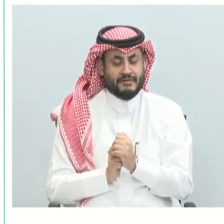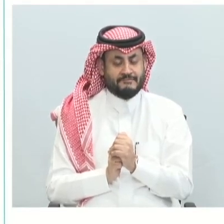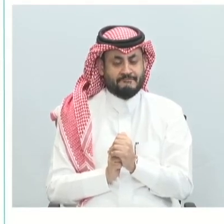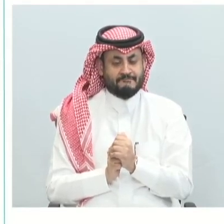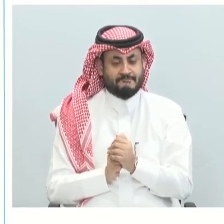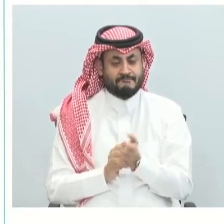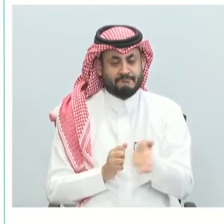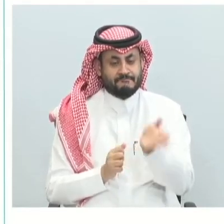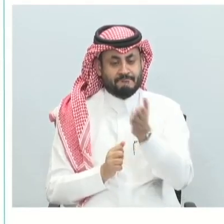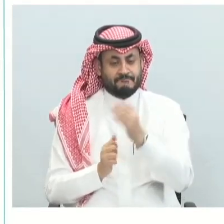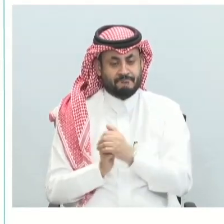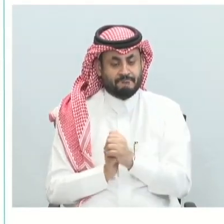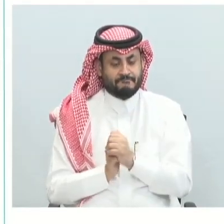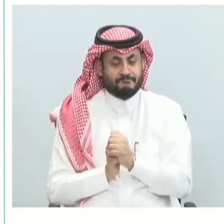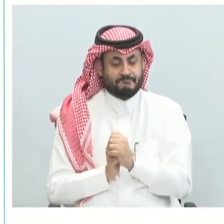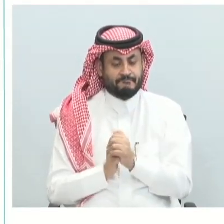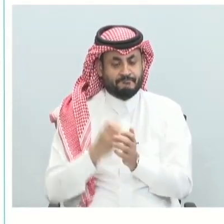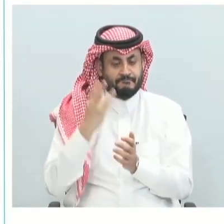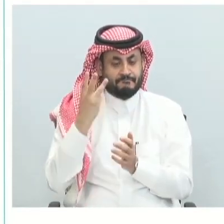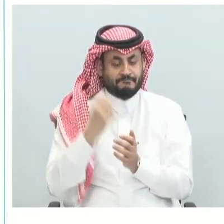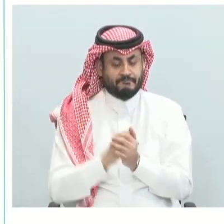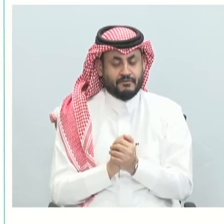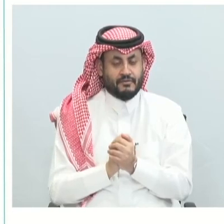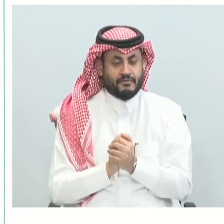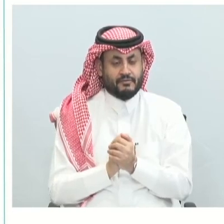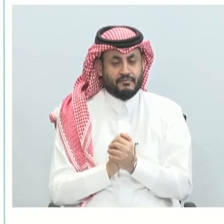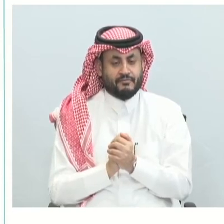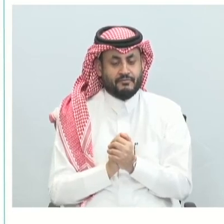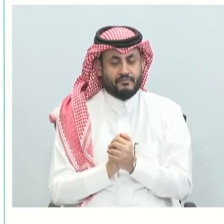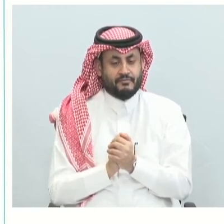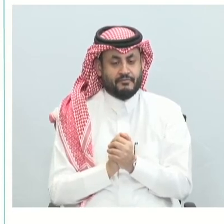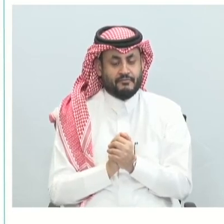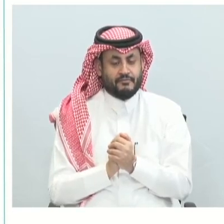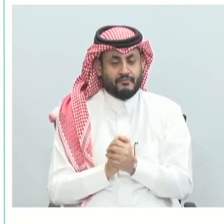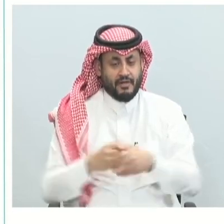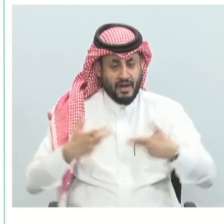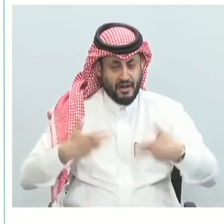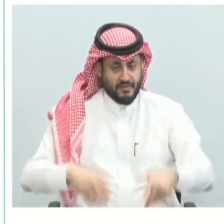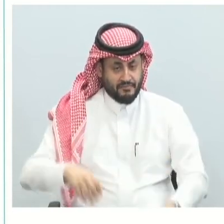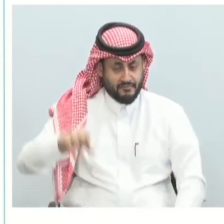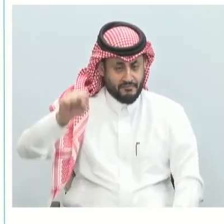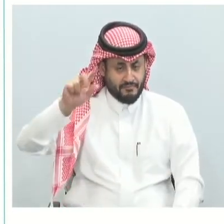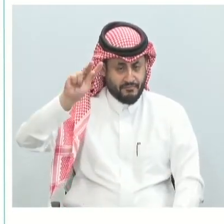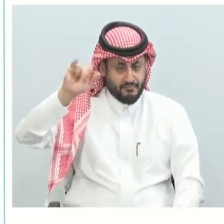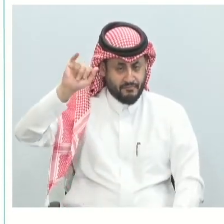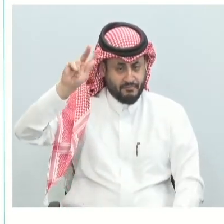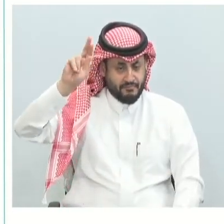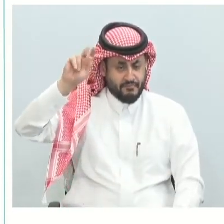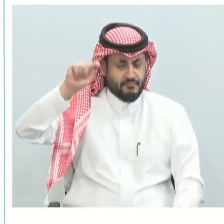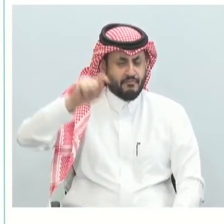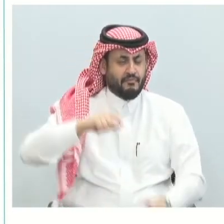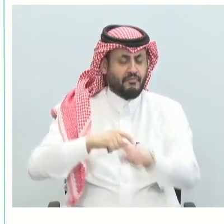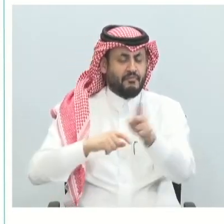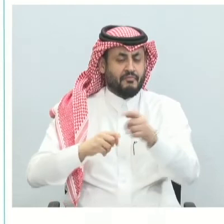the jeans. Excellent. Number three. Can you tell me where is the skirt? Skirt. Is it A or